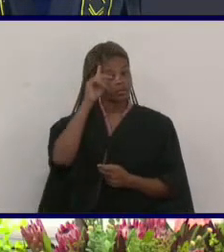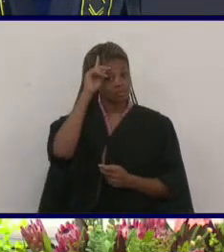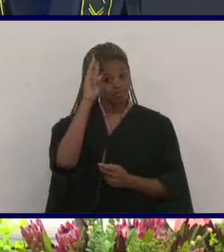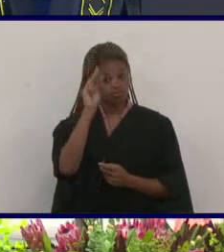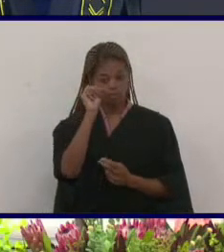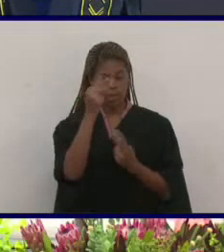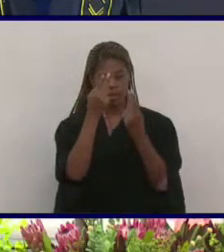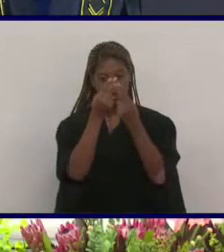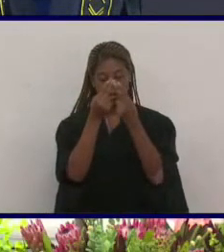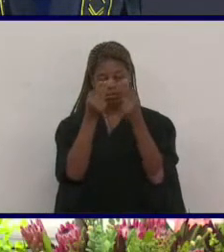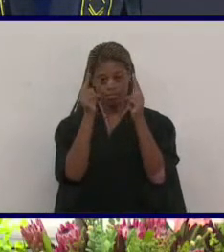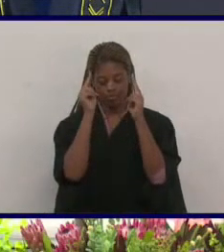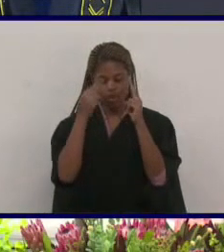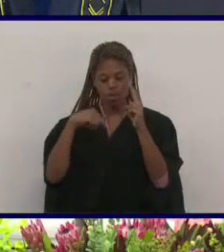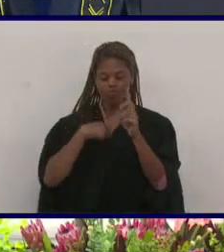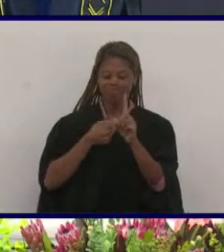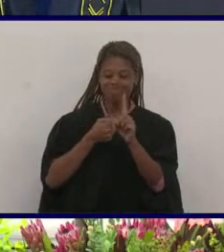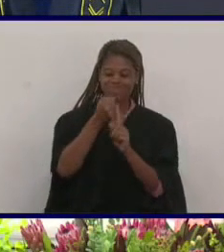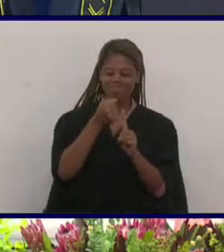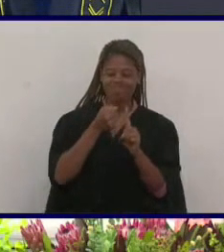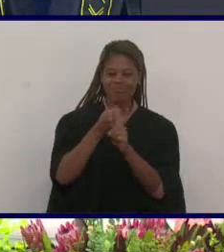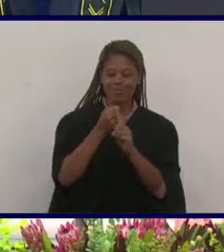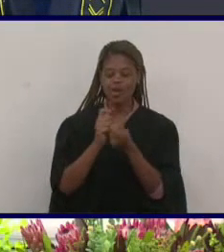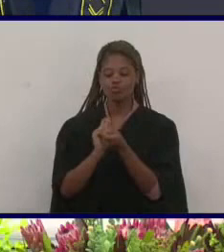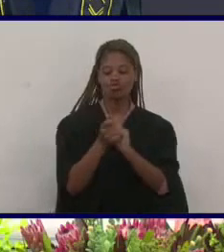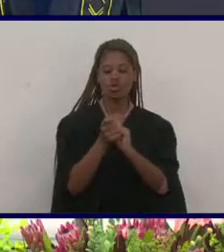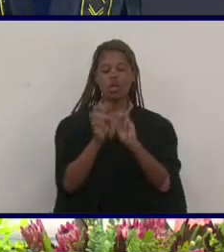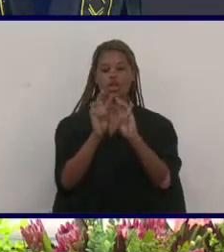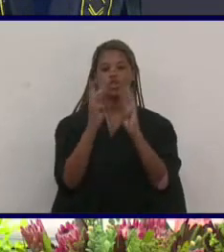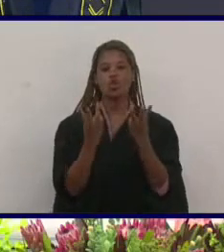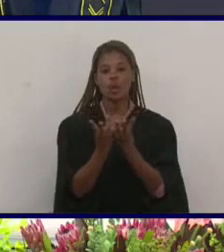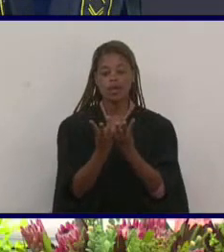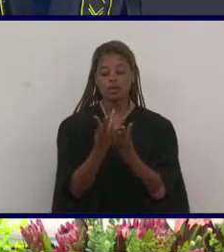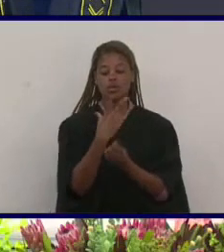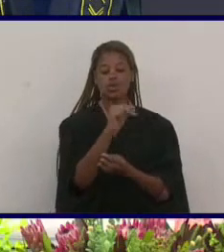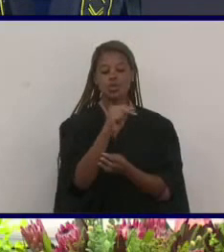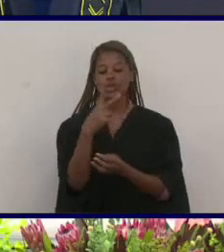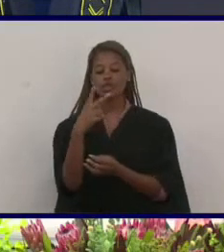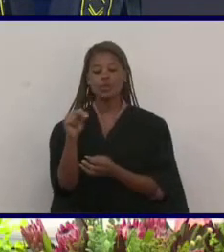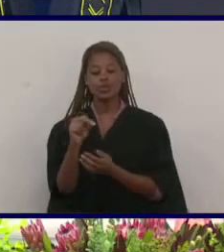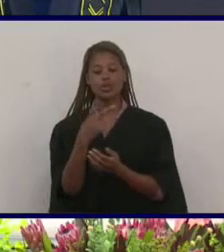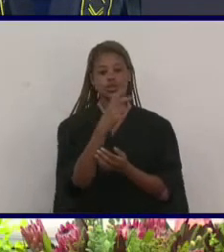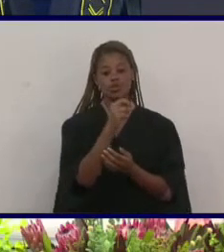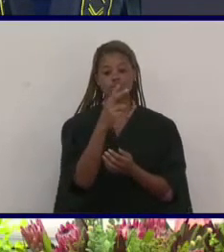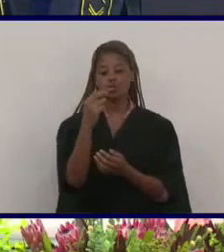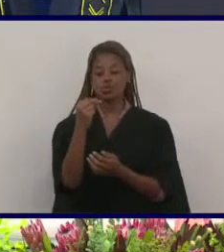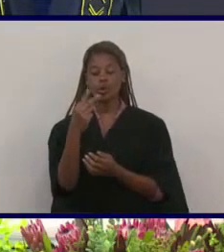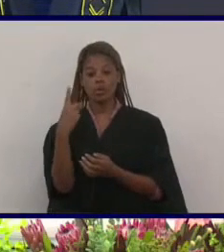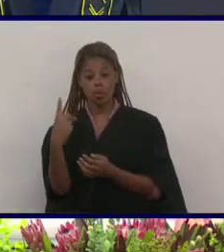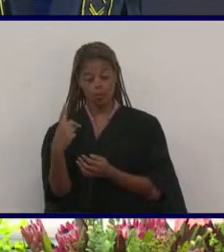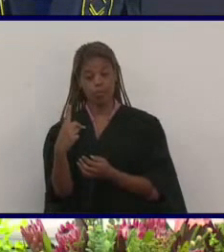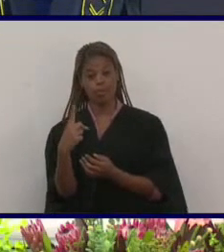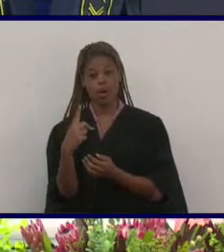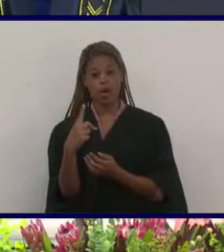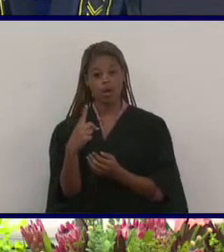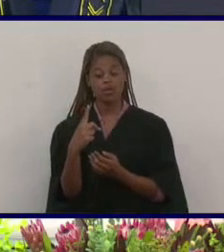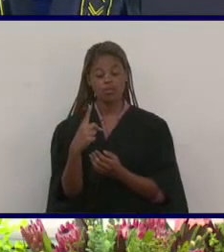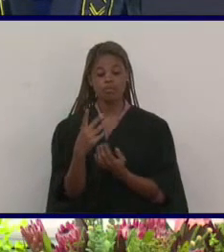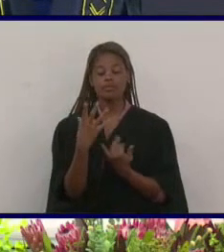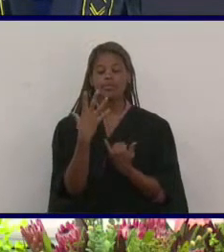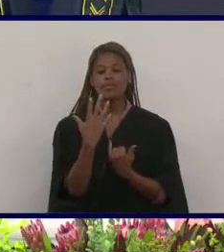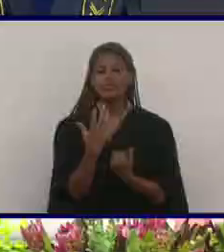University, we strive to change the world. 2020 and 2021 brought with this our rallying